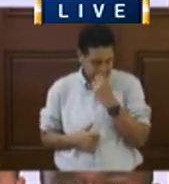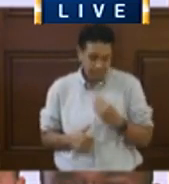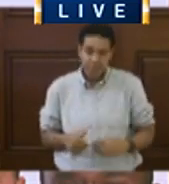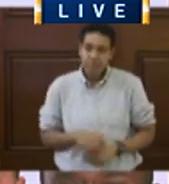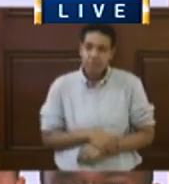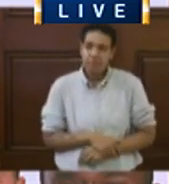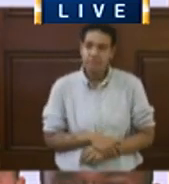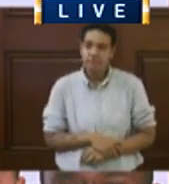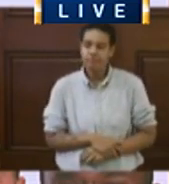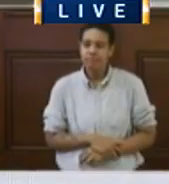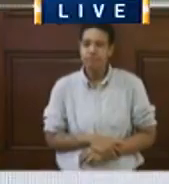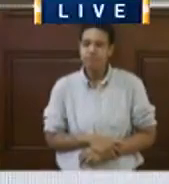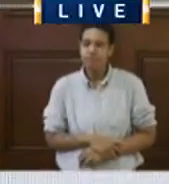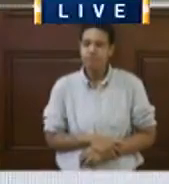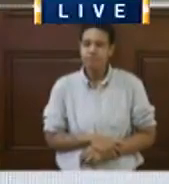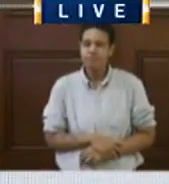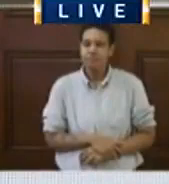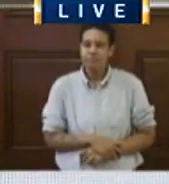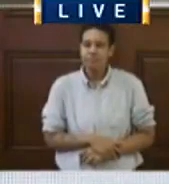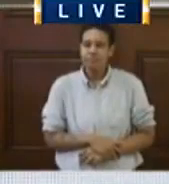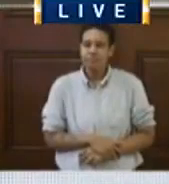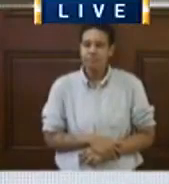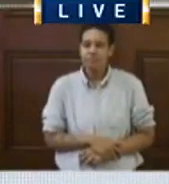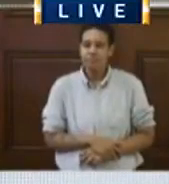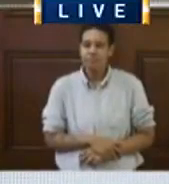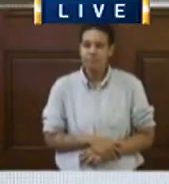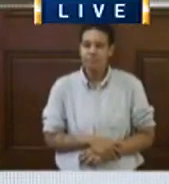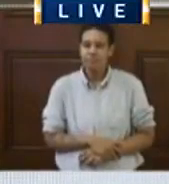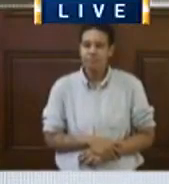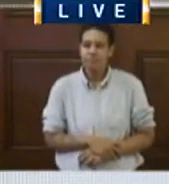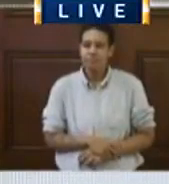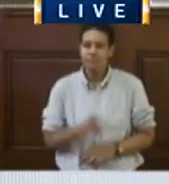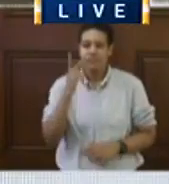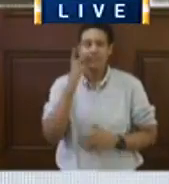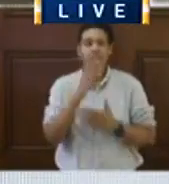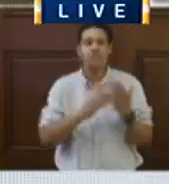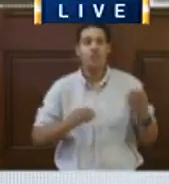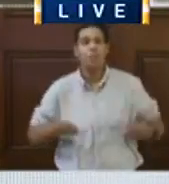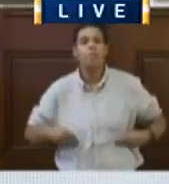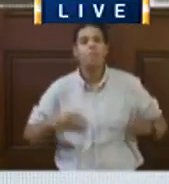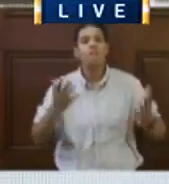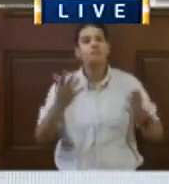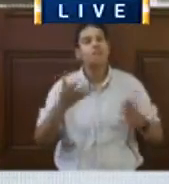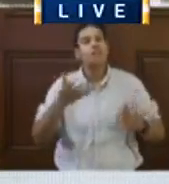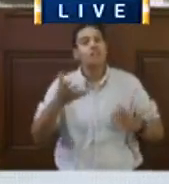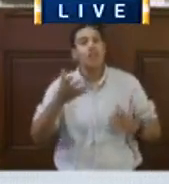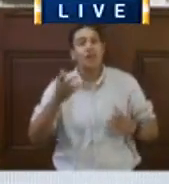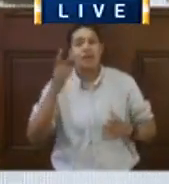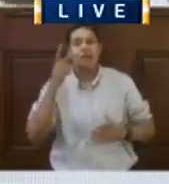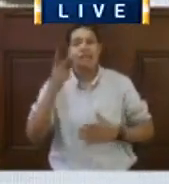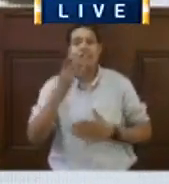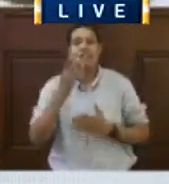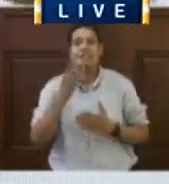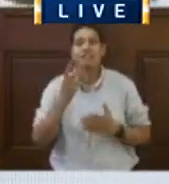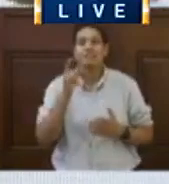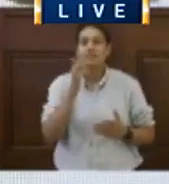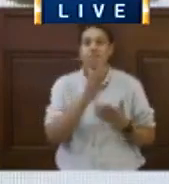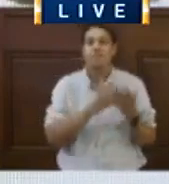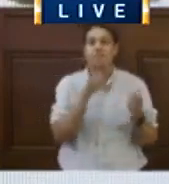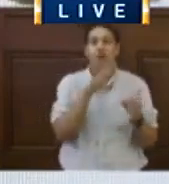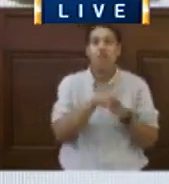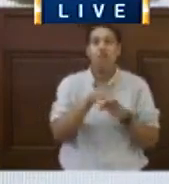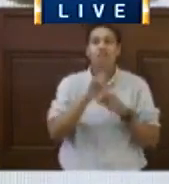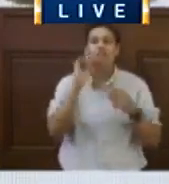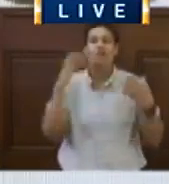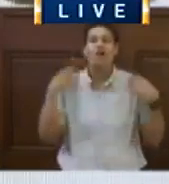provisions made. I'm seeing where some people are saying it's not sufficient for health workers who are on